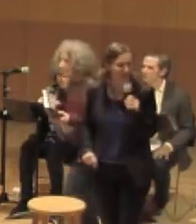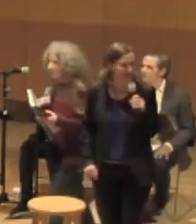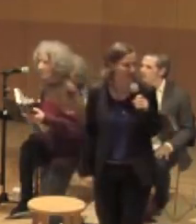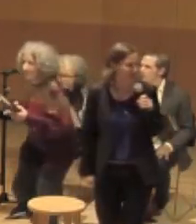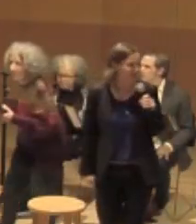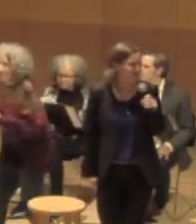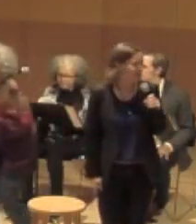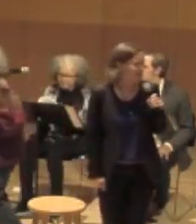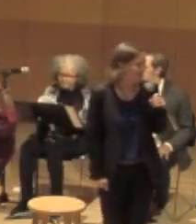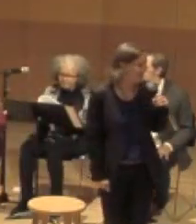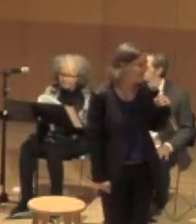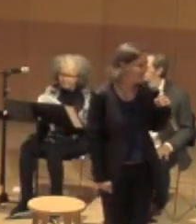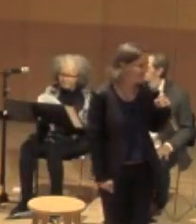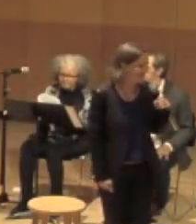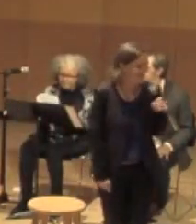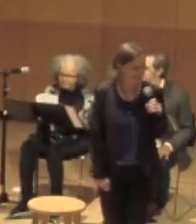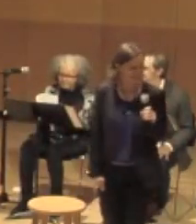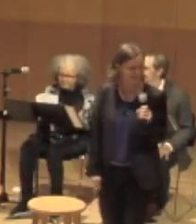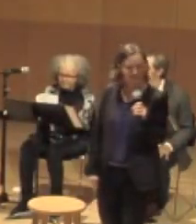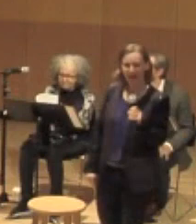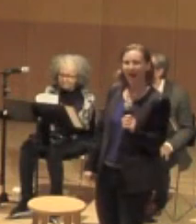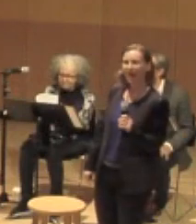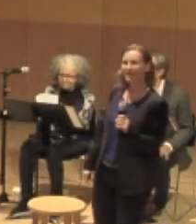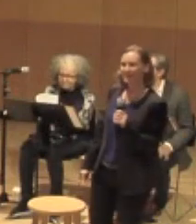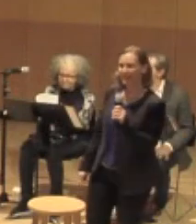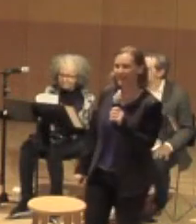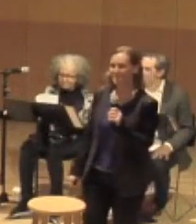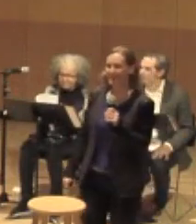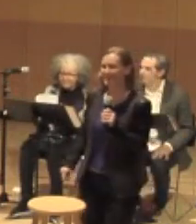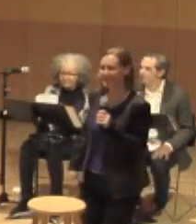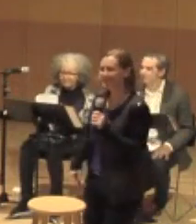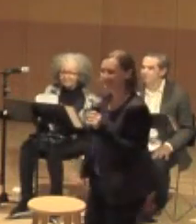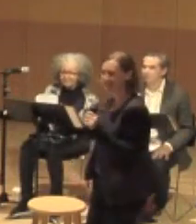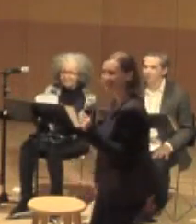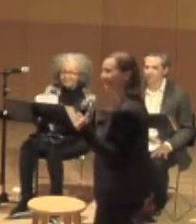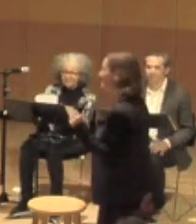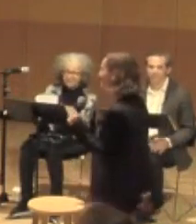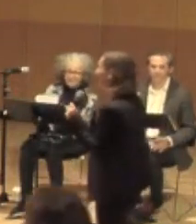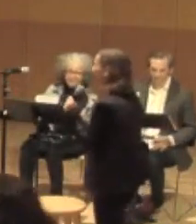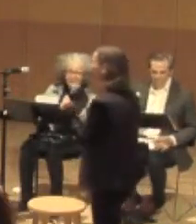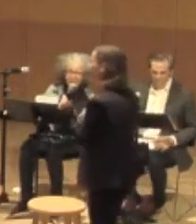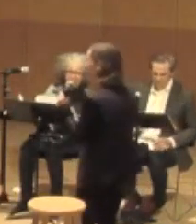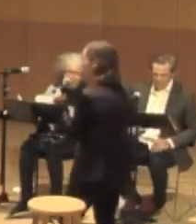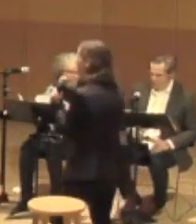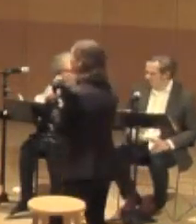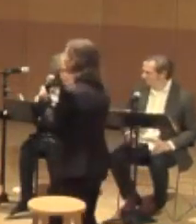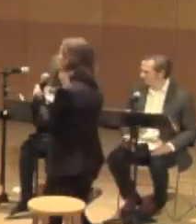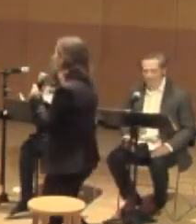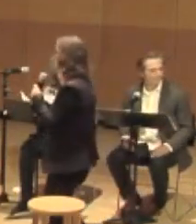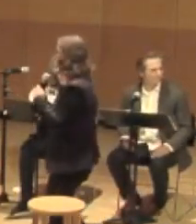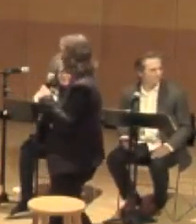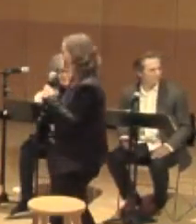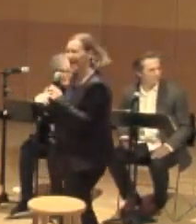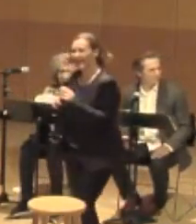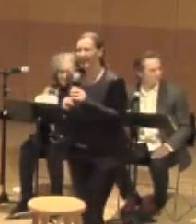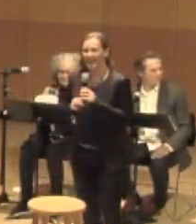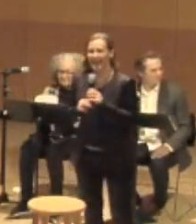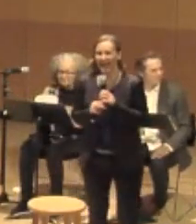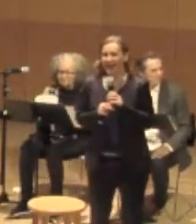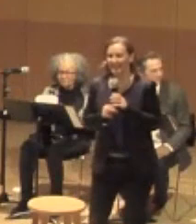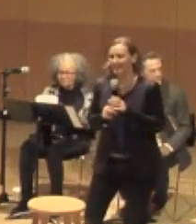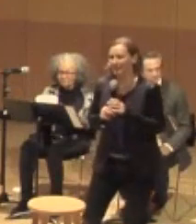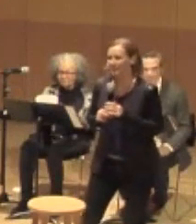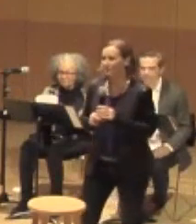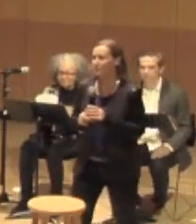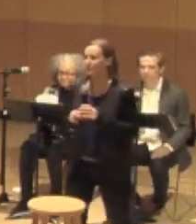us all day thank you so much for all your amazing attendance and